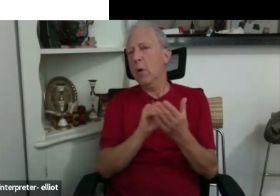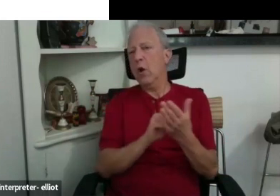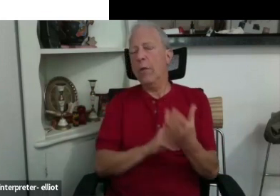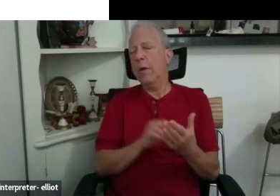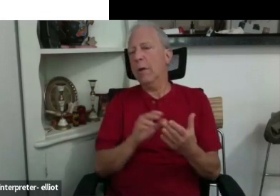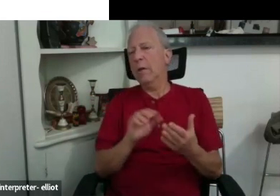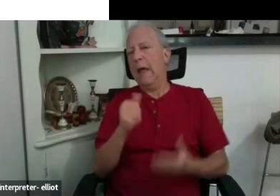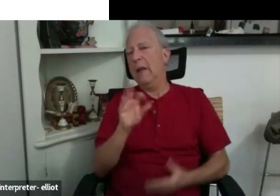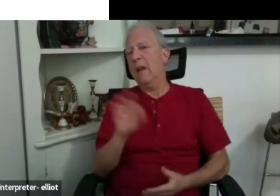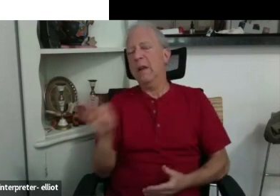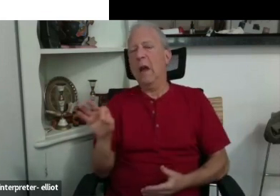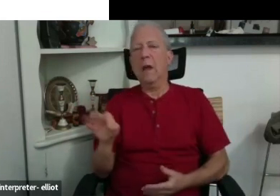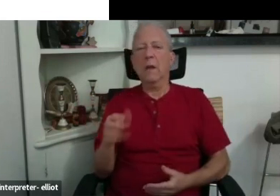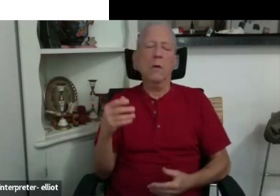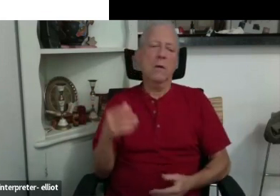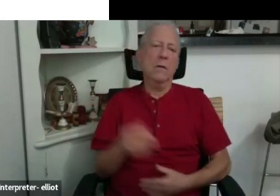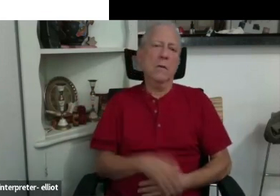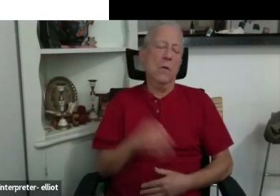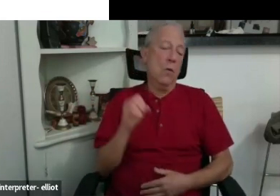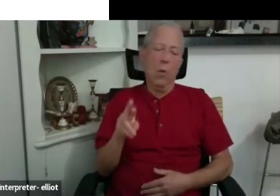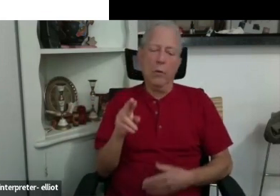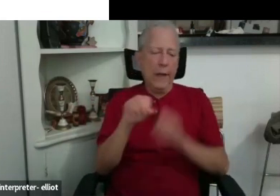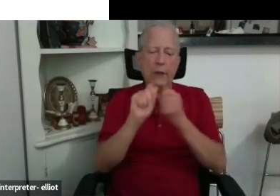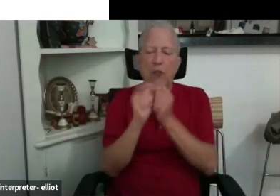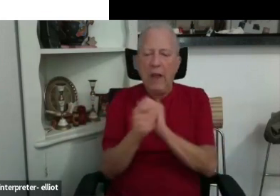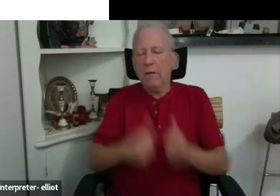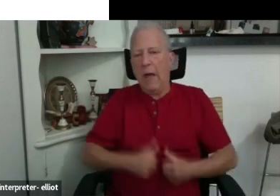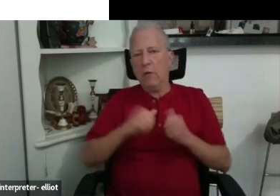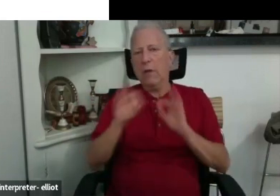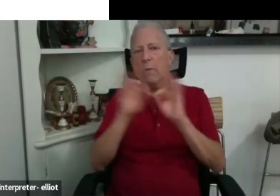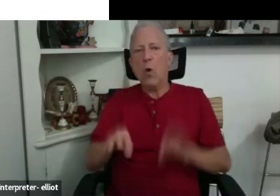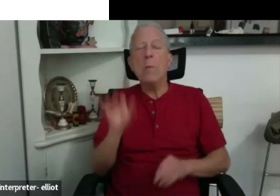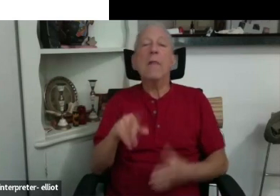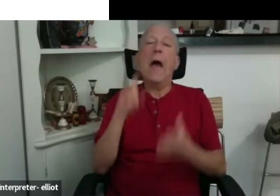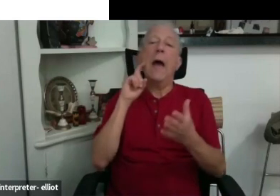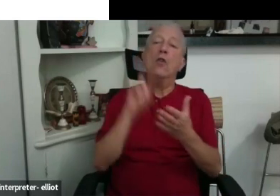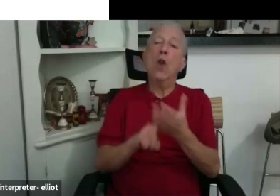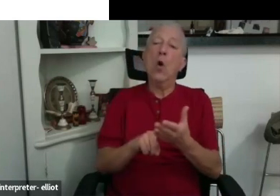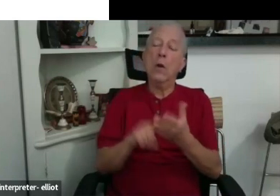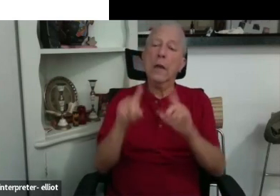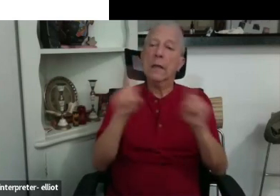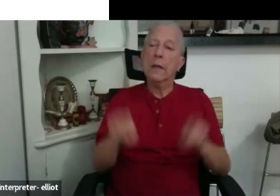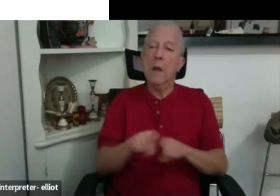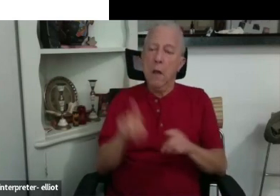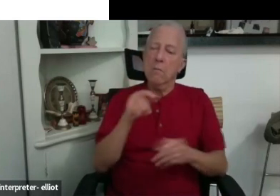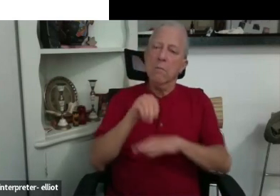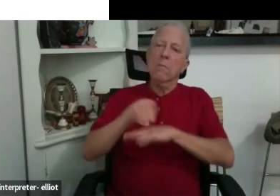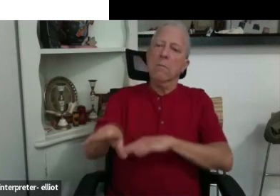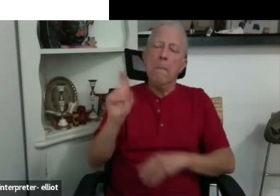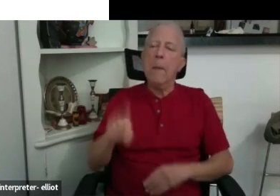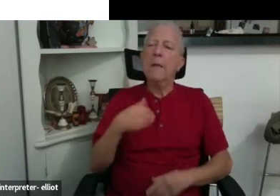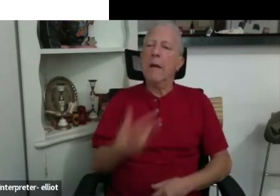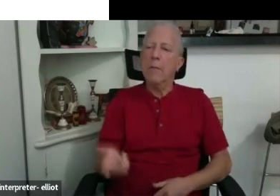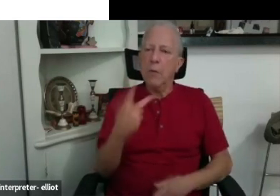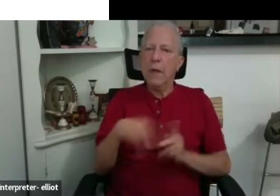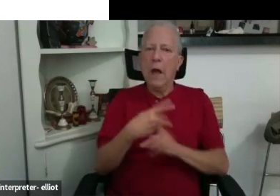or they sent a change of address form. And the notice will have to have 3 types of information.